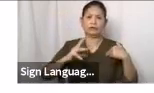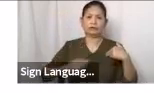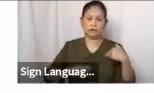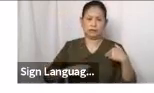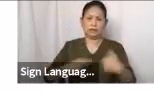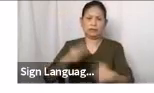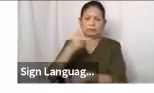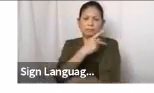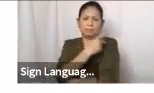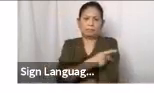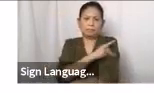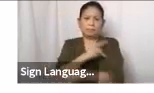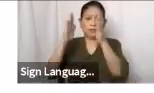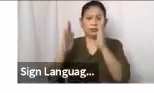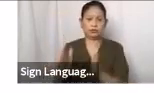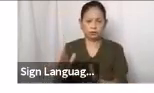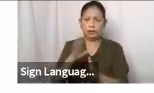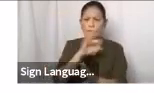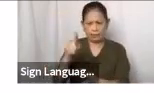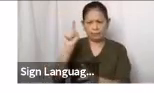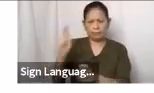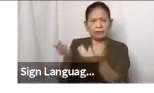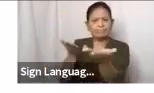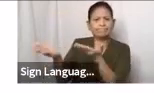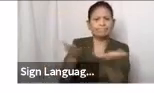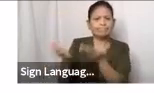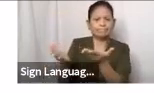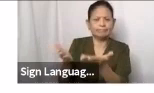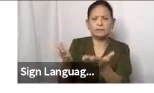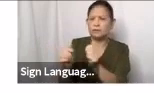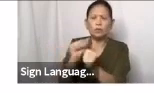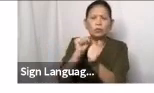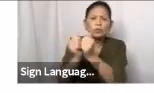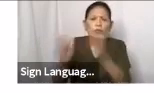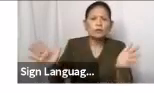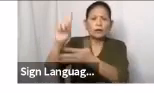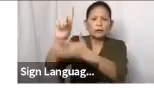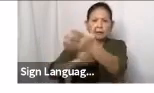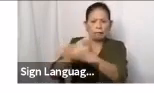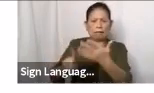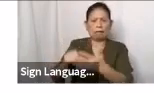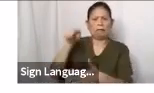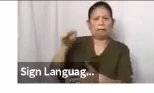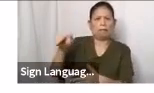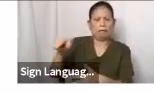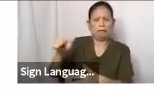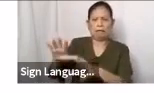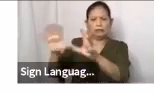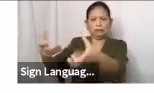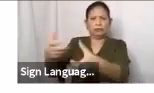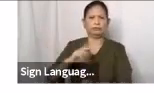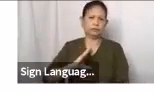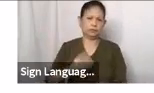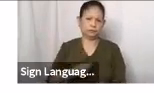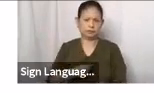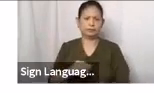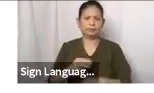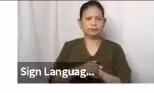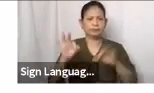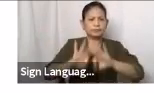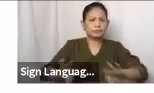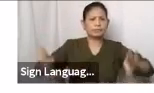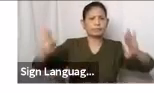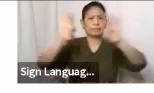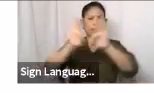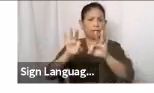as patient without being discriminating or harassing them. So the main thing which we are